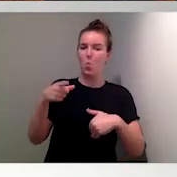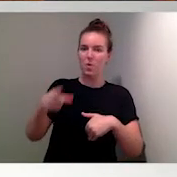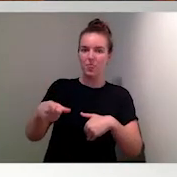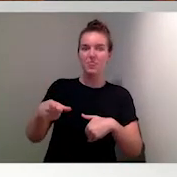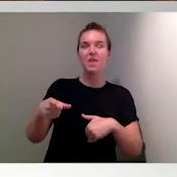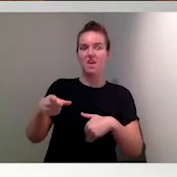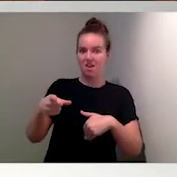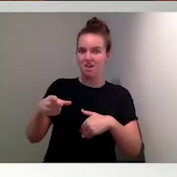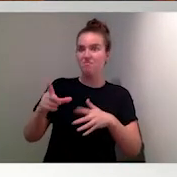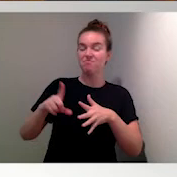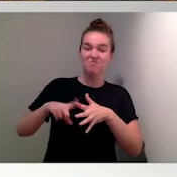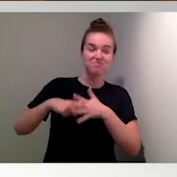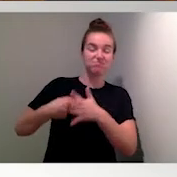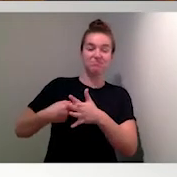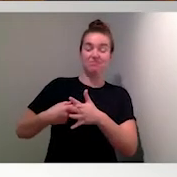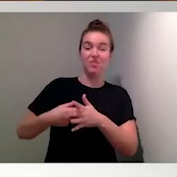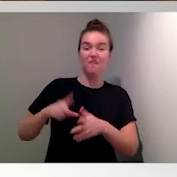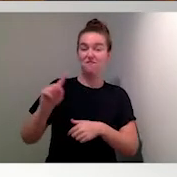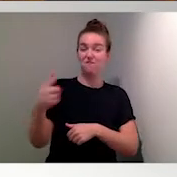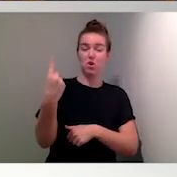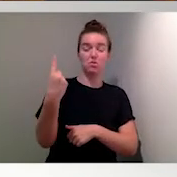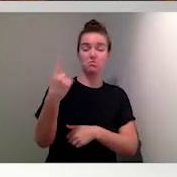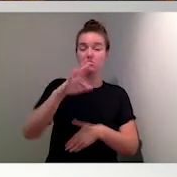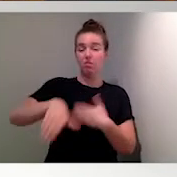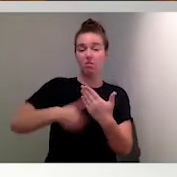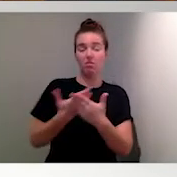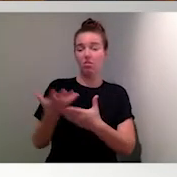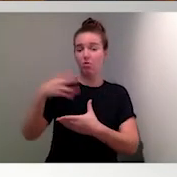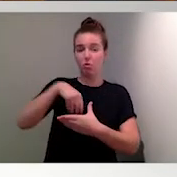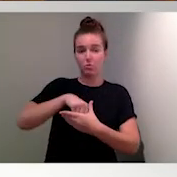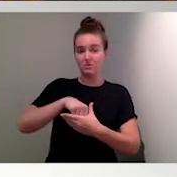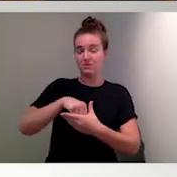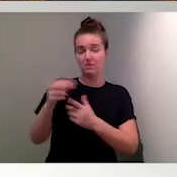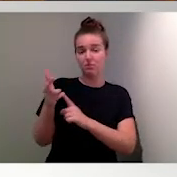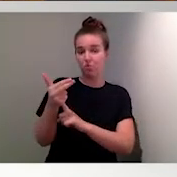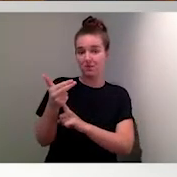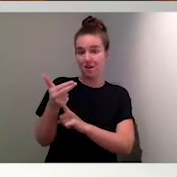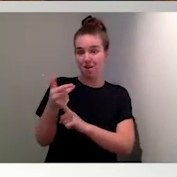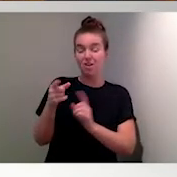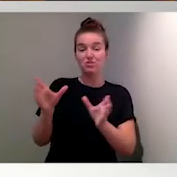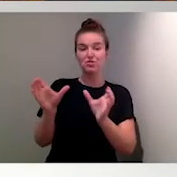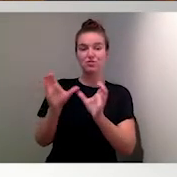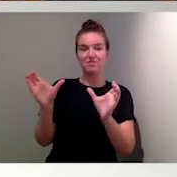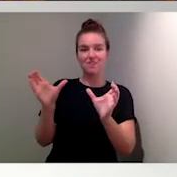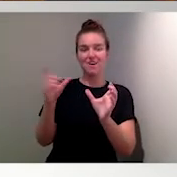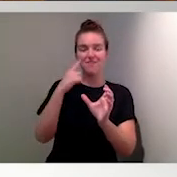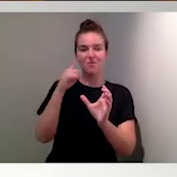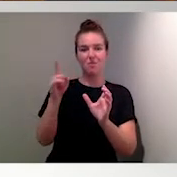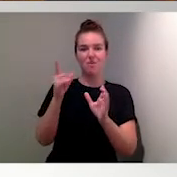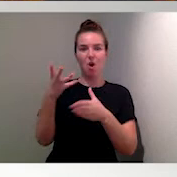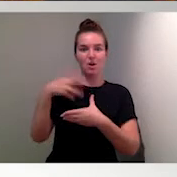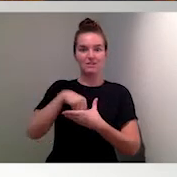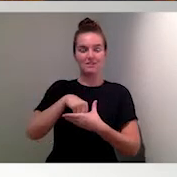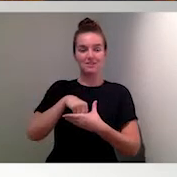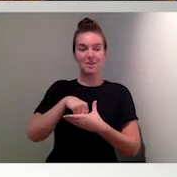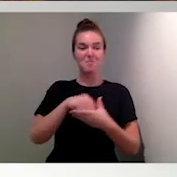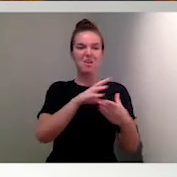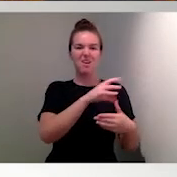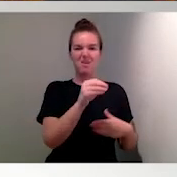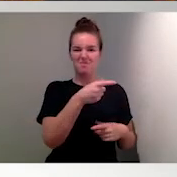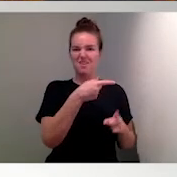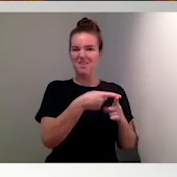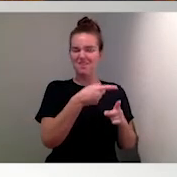get an autism certification by a company called IBCCES, and they do research